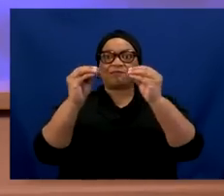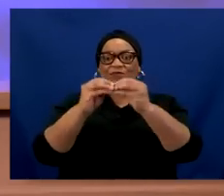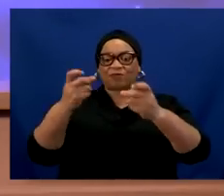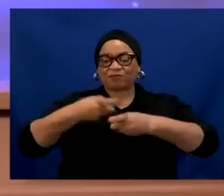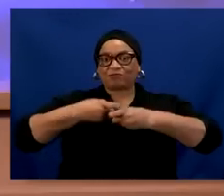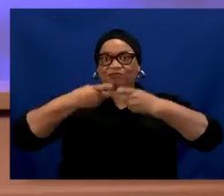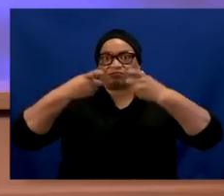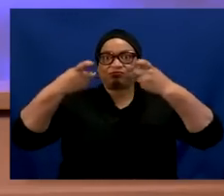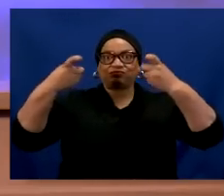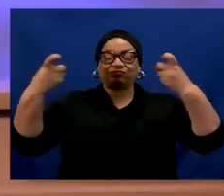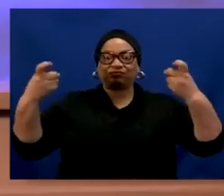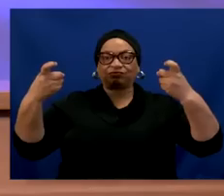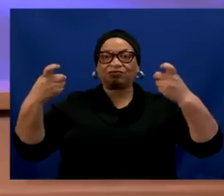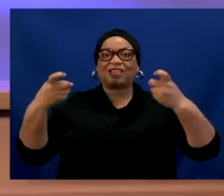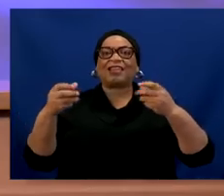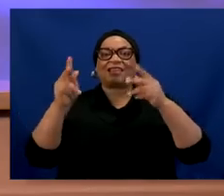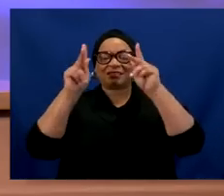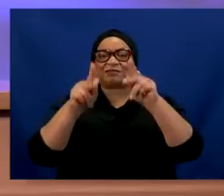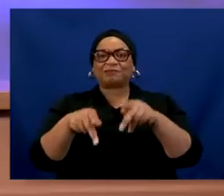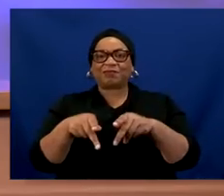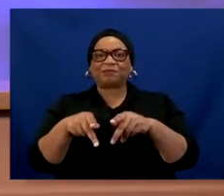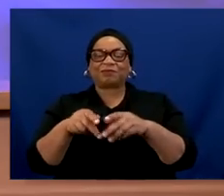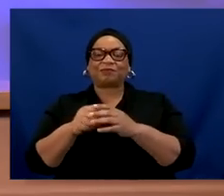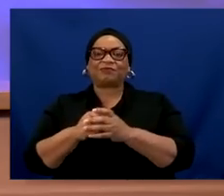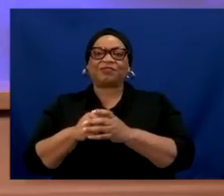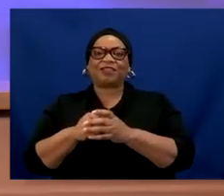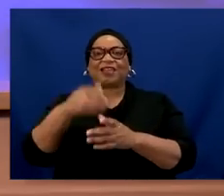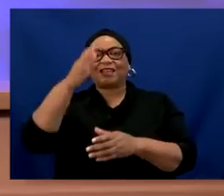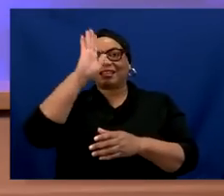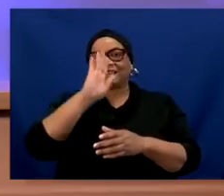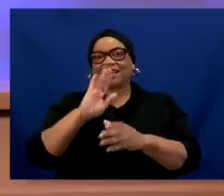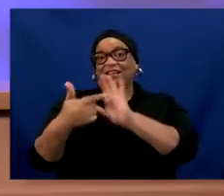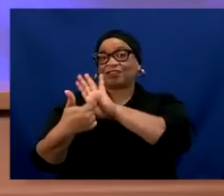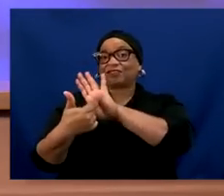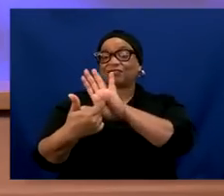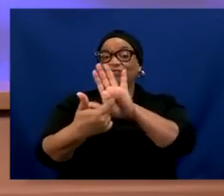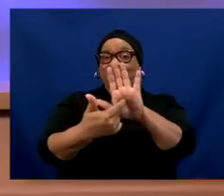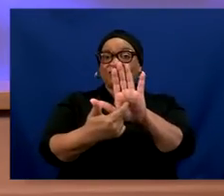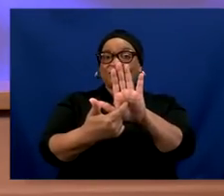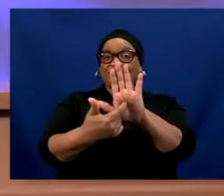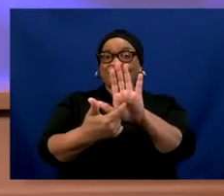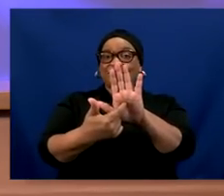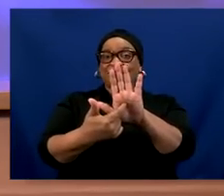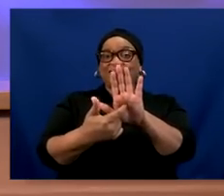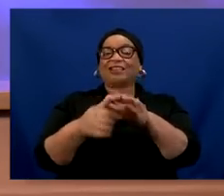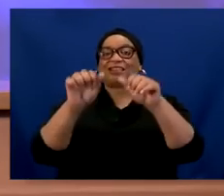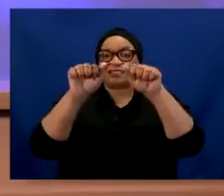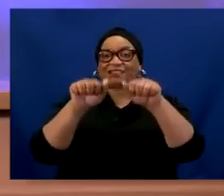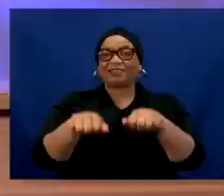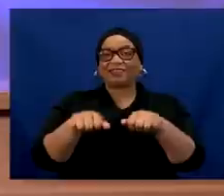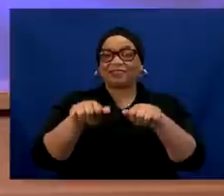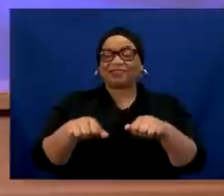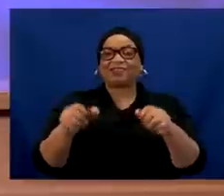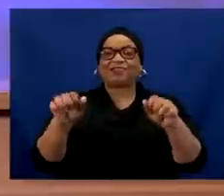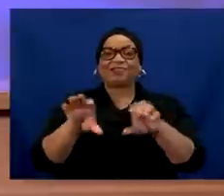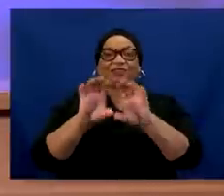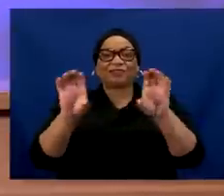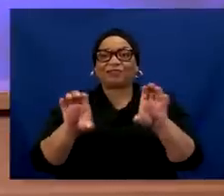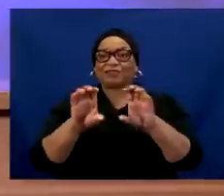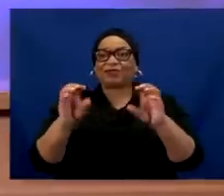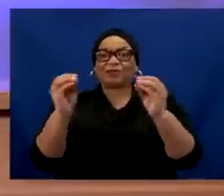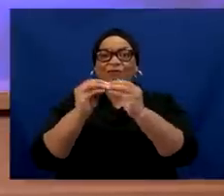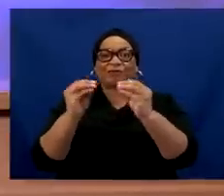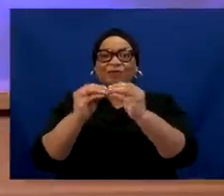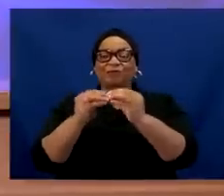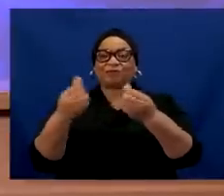do as human beings. God is always showing himself to be the one who is able to go beyond what we can